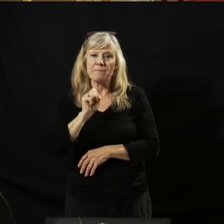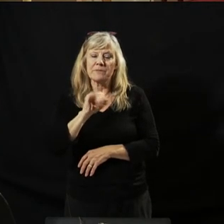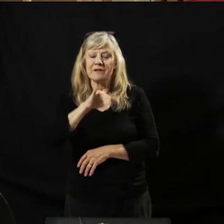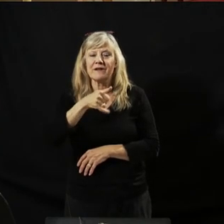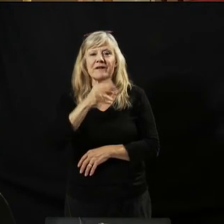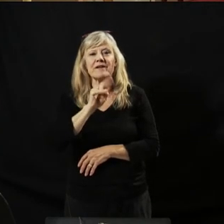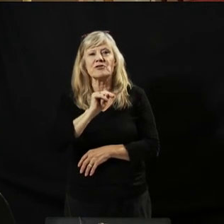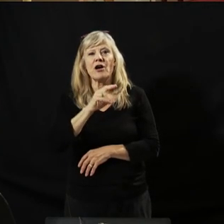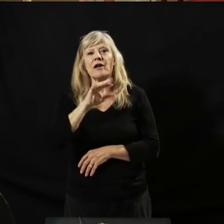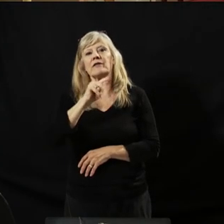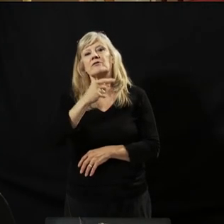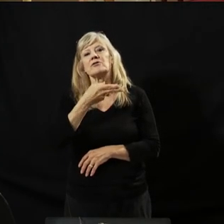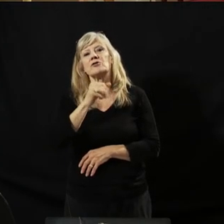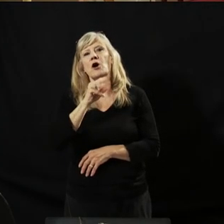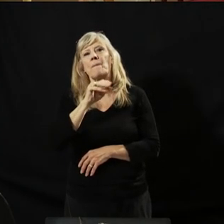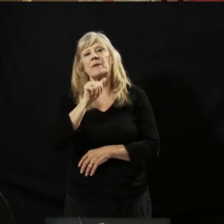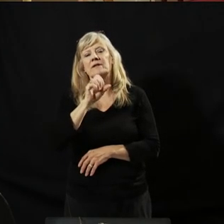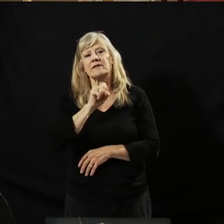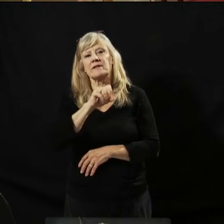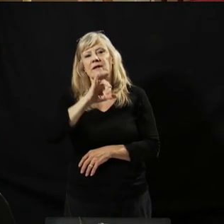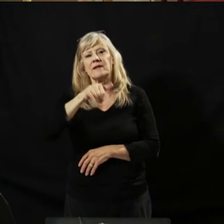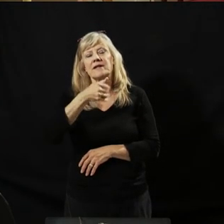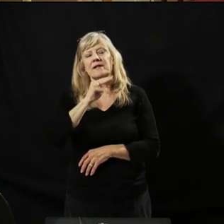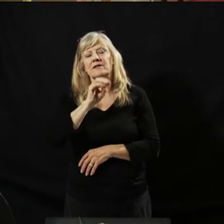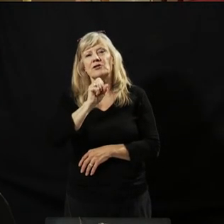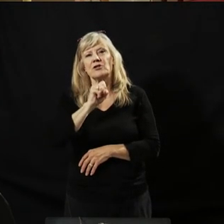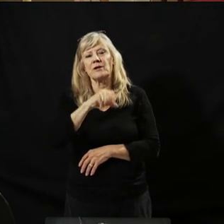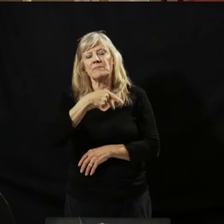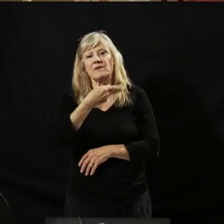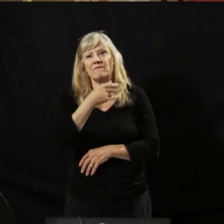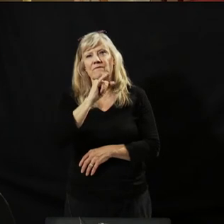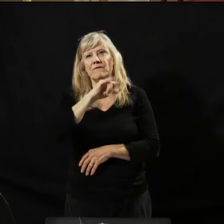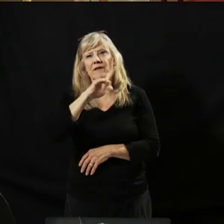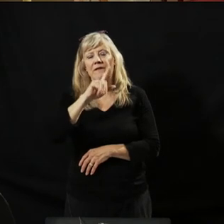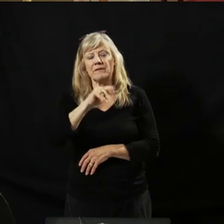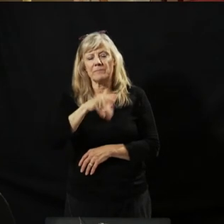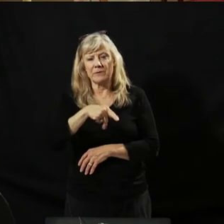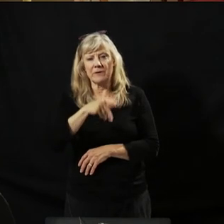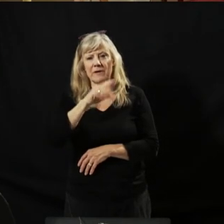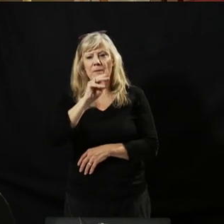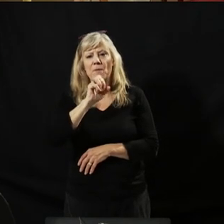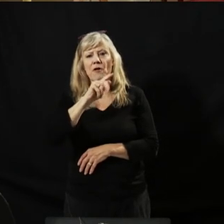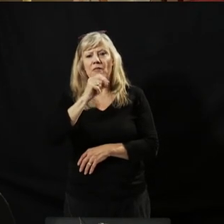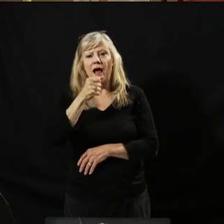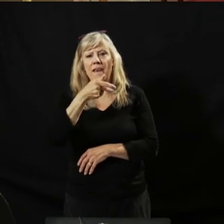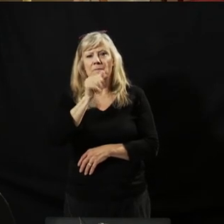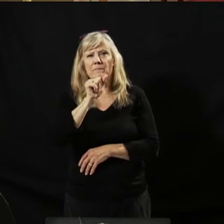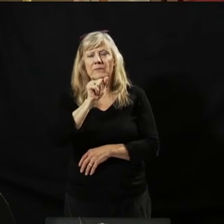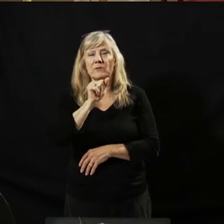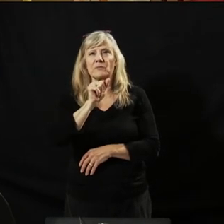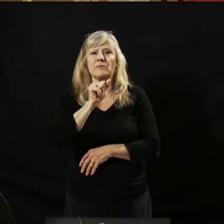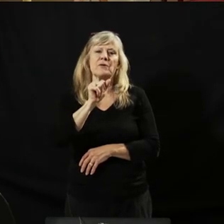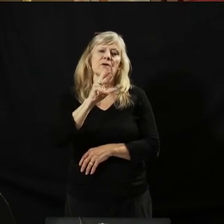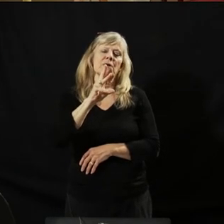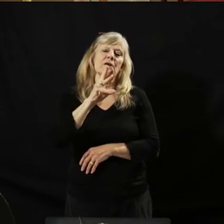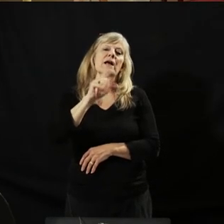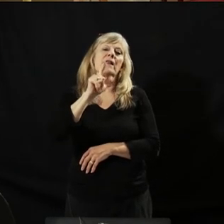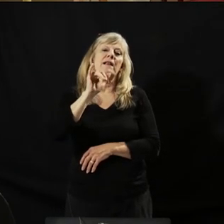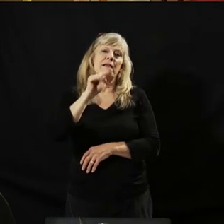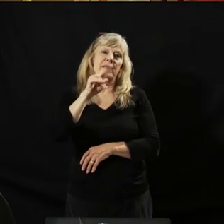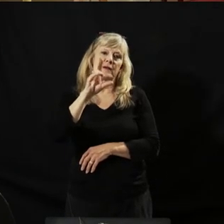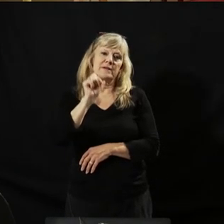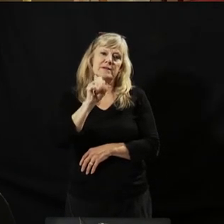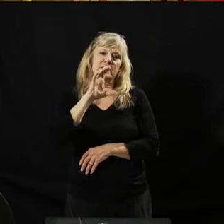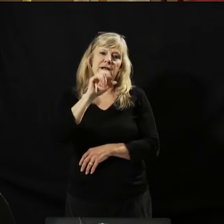Thomas, James, Philip, Bartholomew, Matthew, Simon and Jude, Linus,